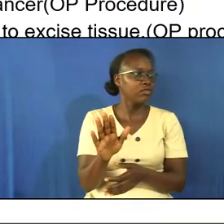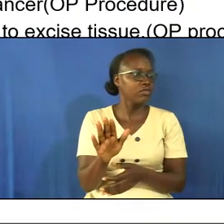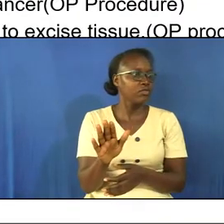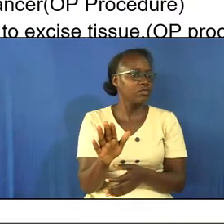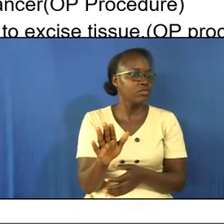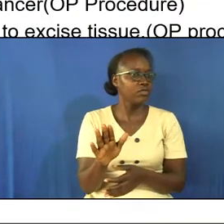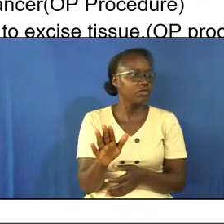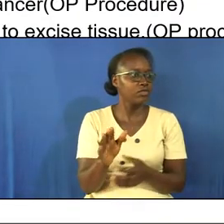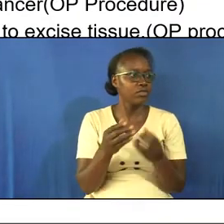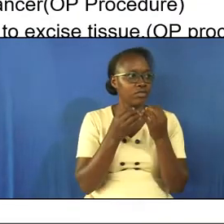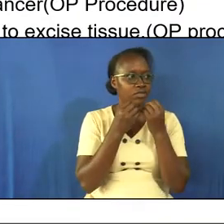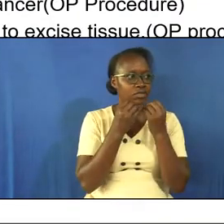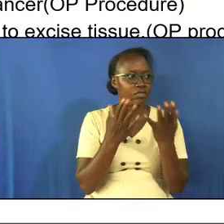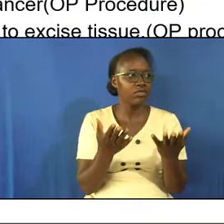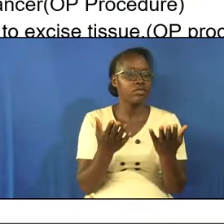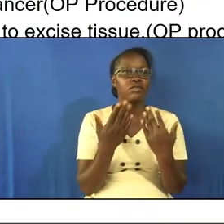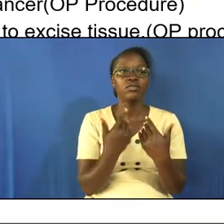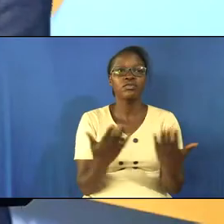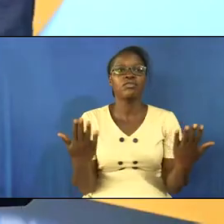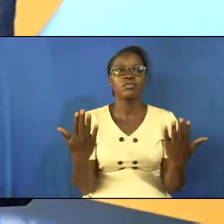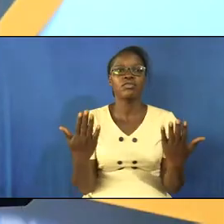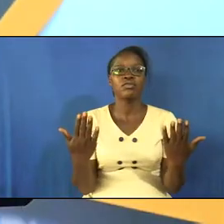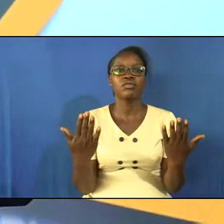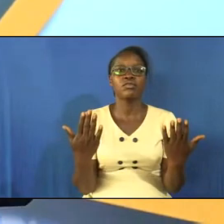patient information. Now these are leaflets